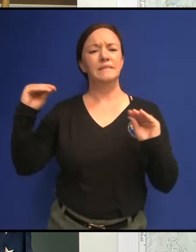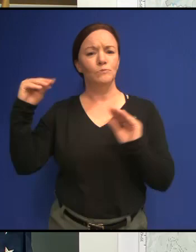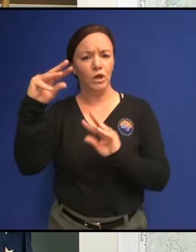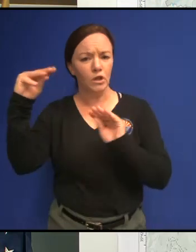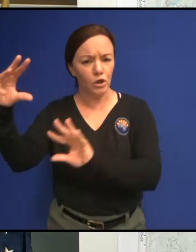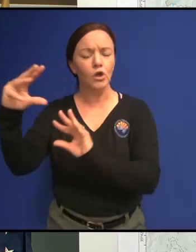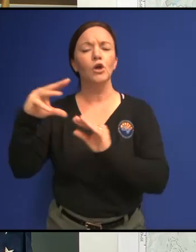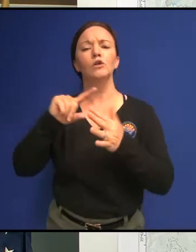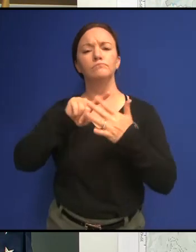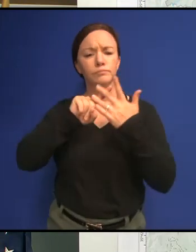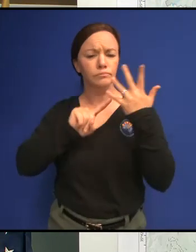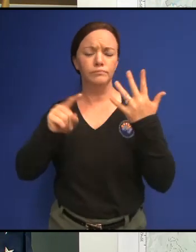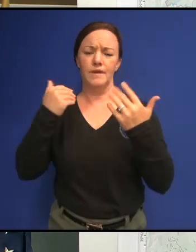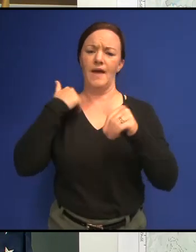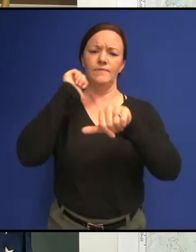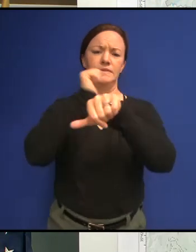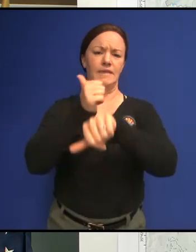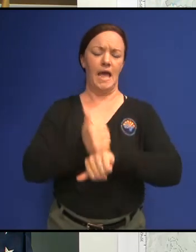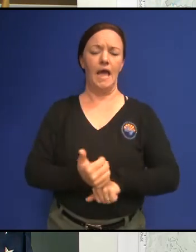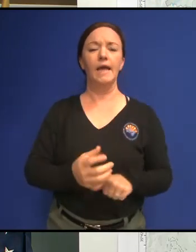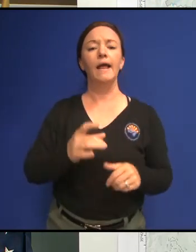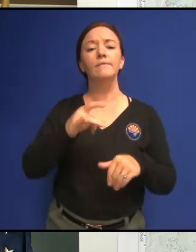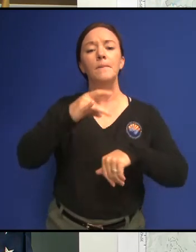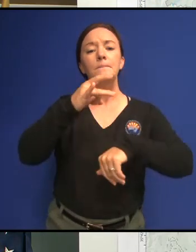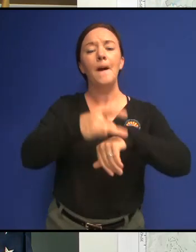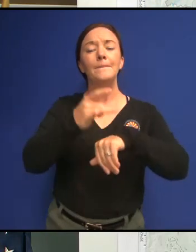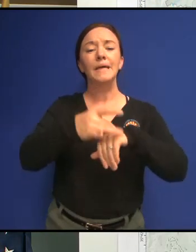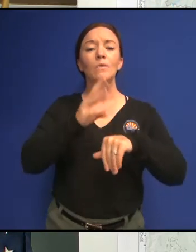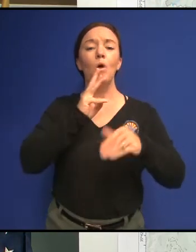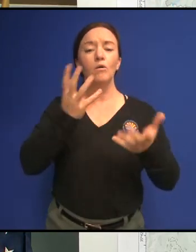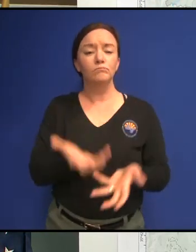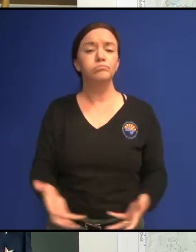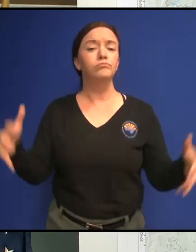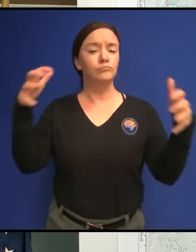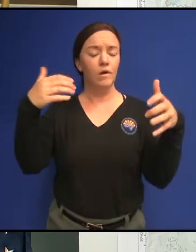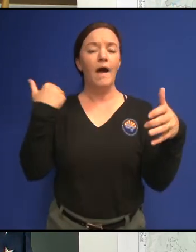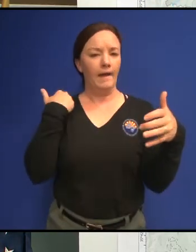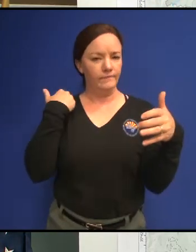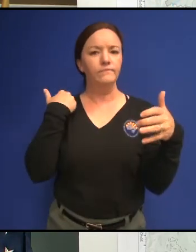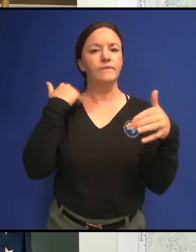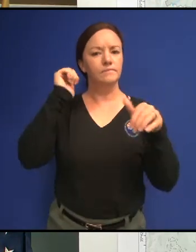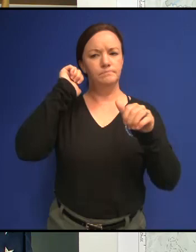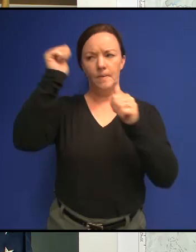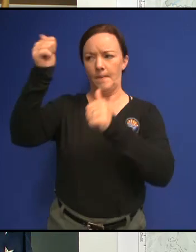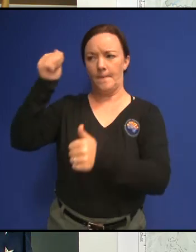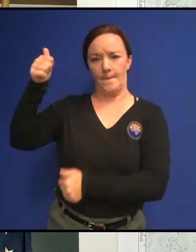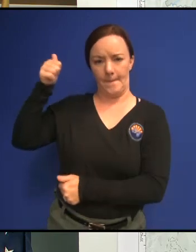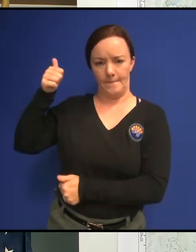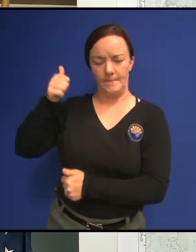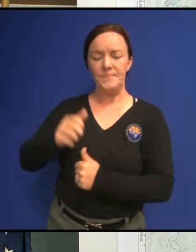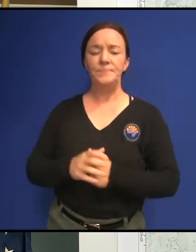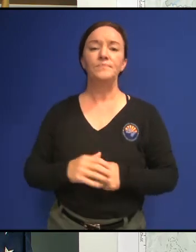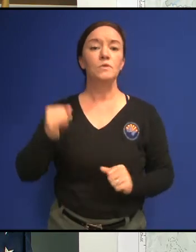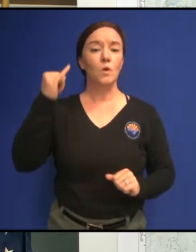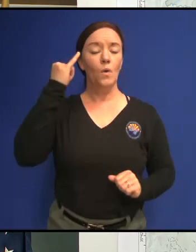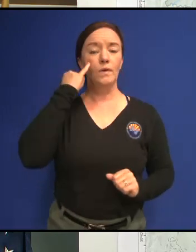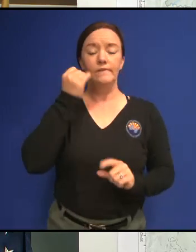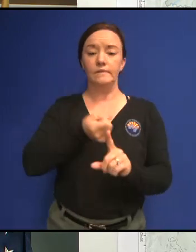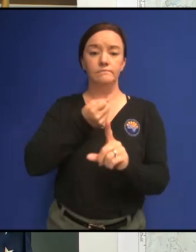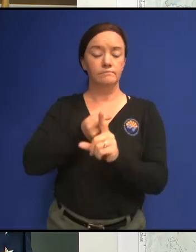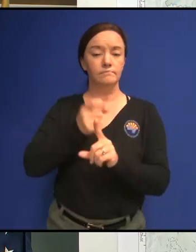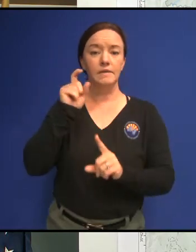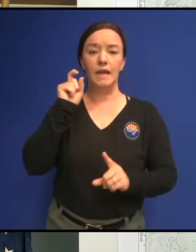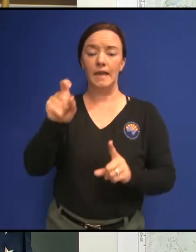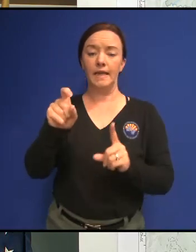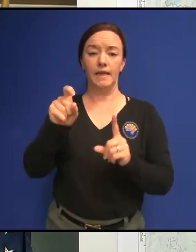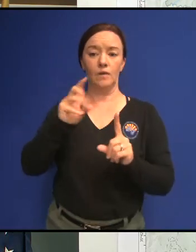needed, pumpkins to be able to feed the pump. So all that stuff is in place if we're needing to do anything else. But